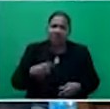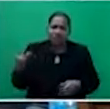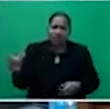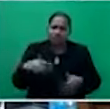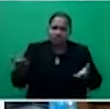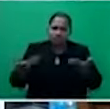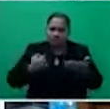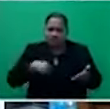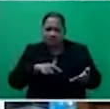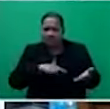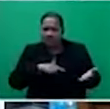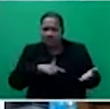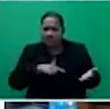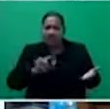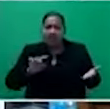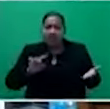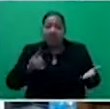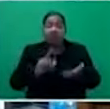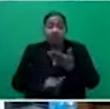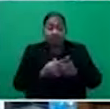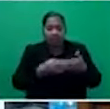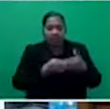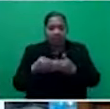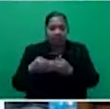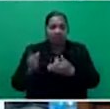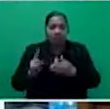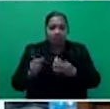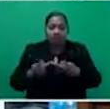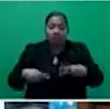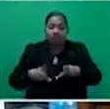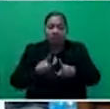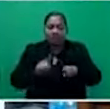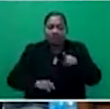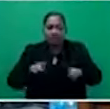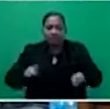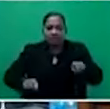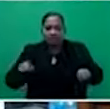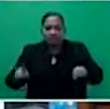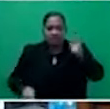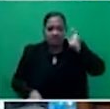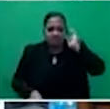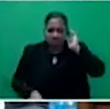do? It's going to lead to provincial differences, Mr. Speaker, sir.